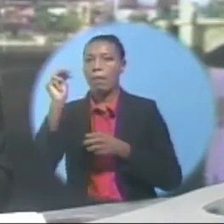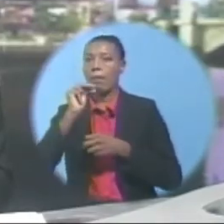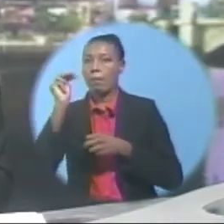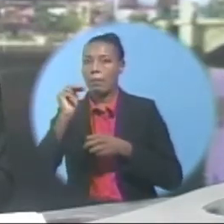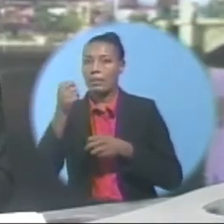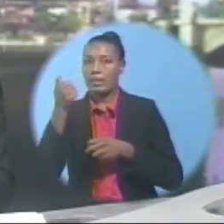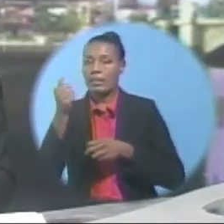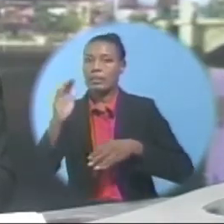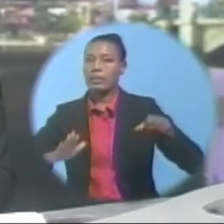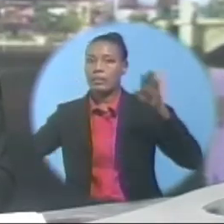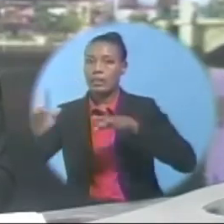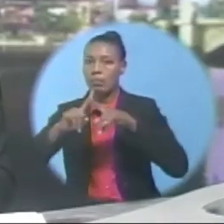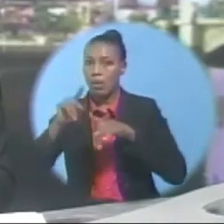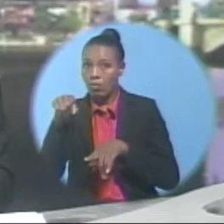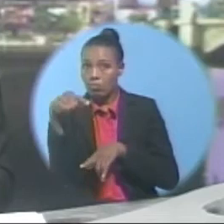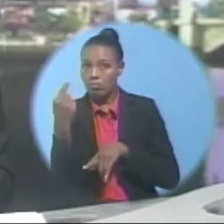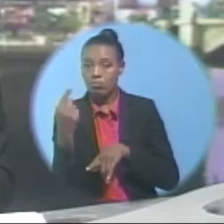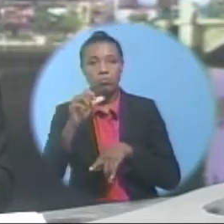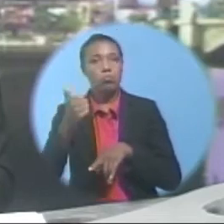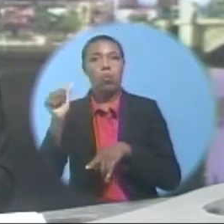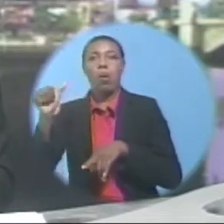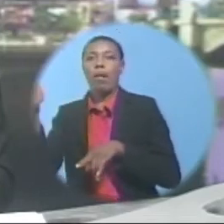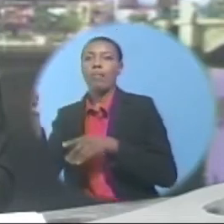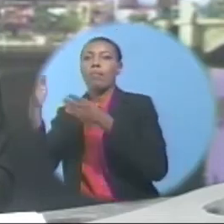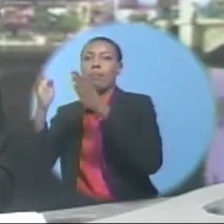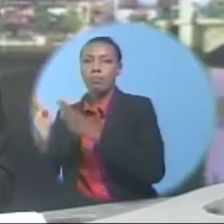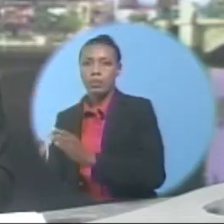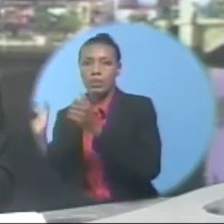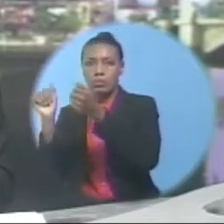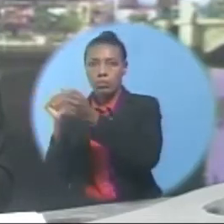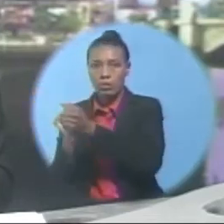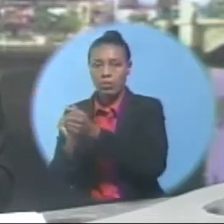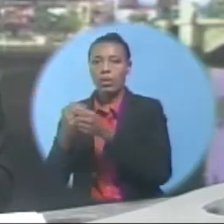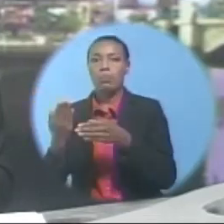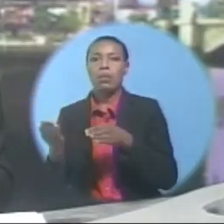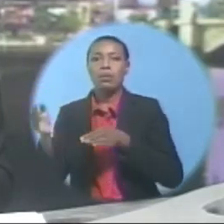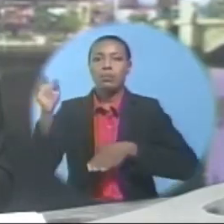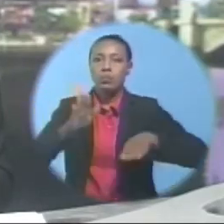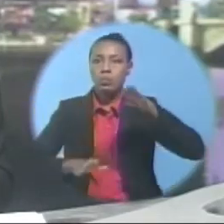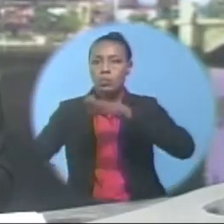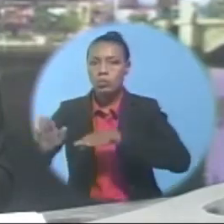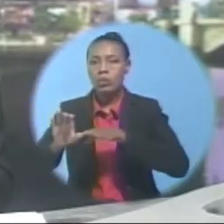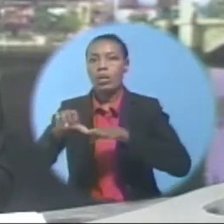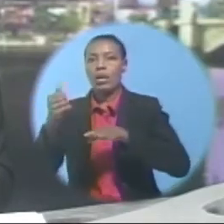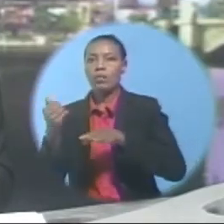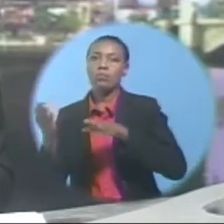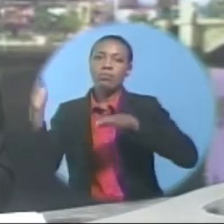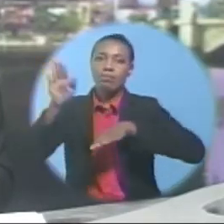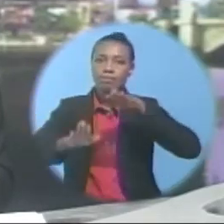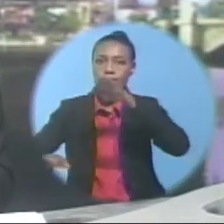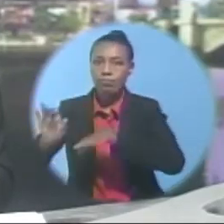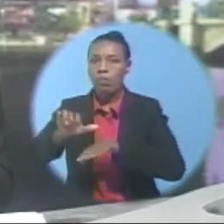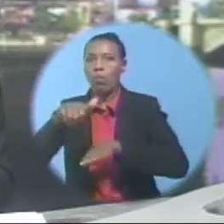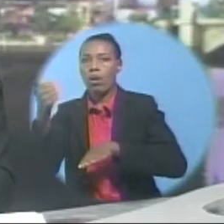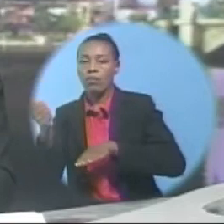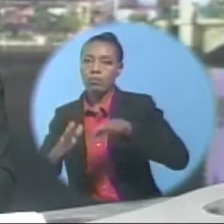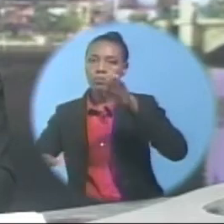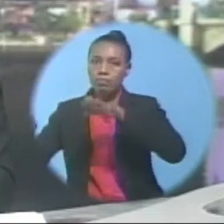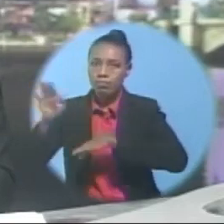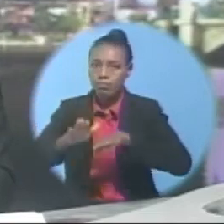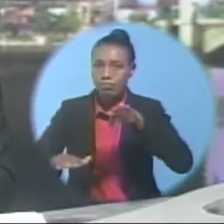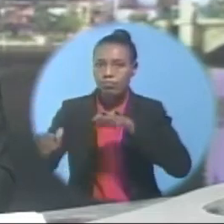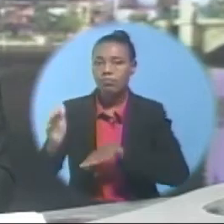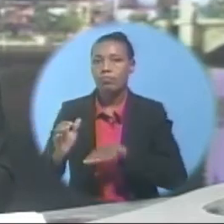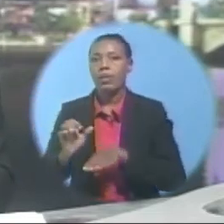by himself. Instead, the swim will take the form of a relay between Duke and Assemblyman Farley Augustine.